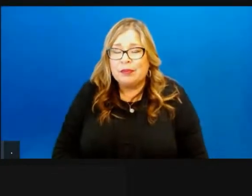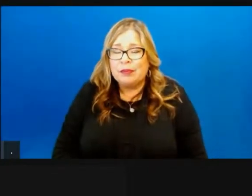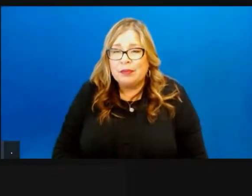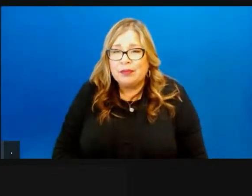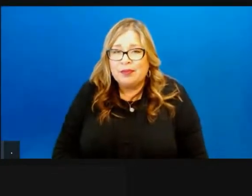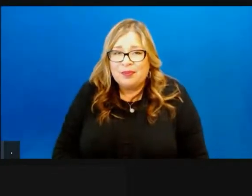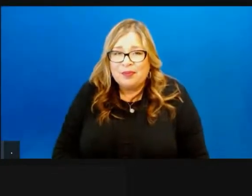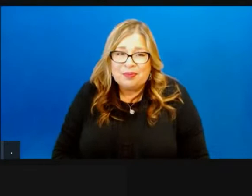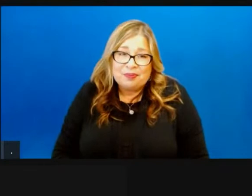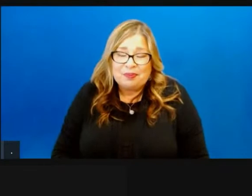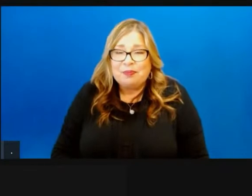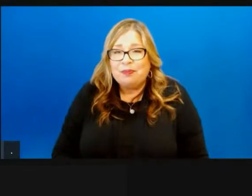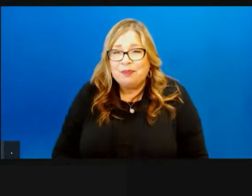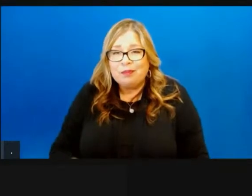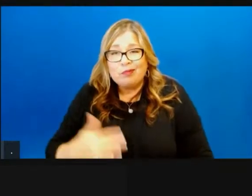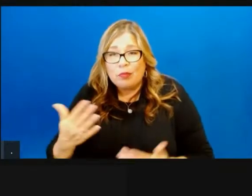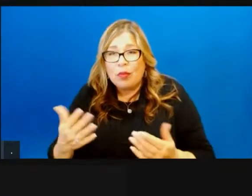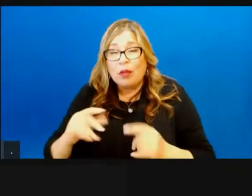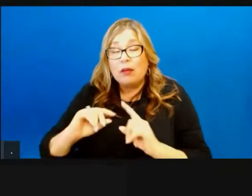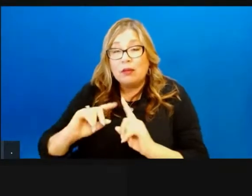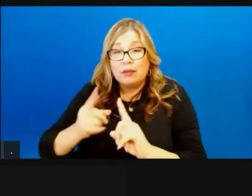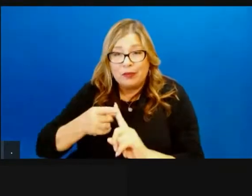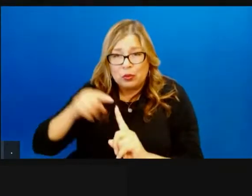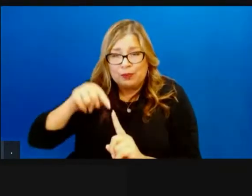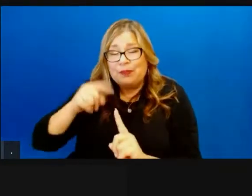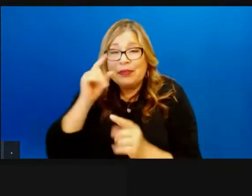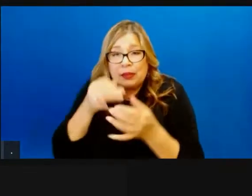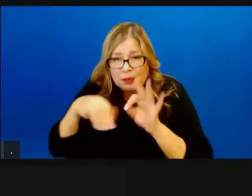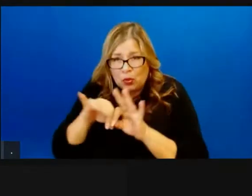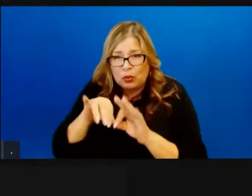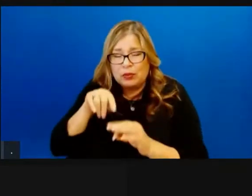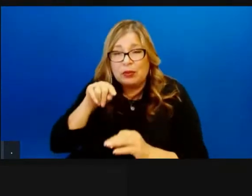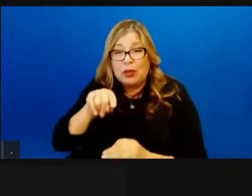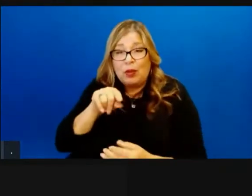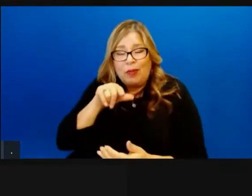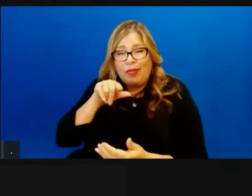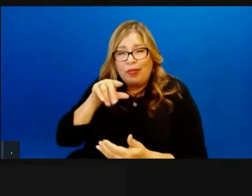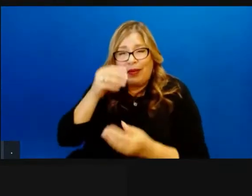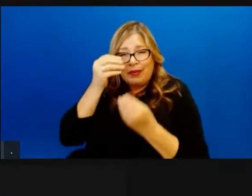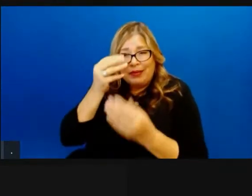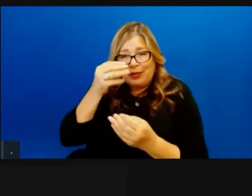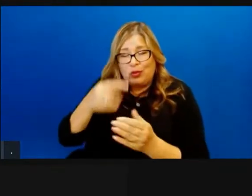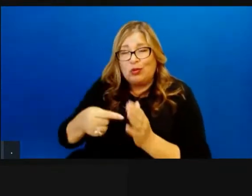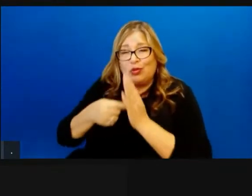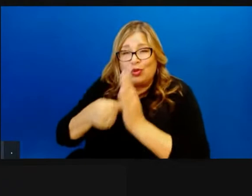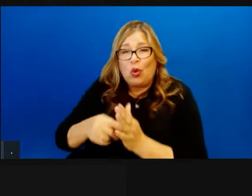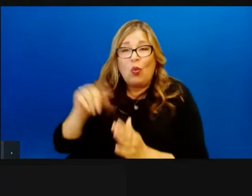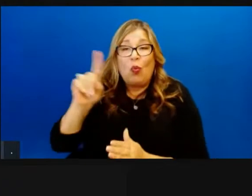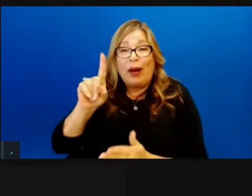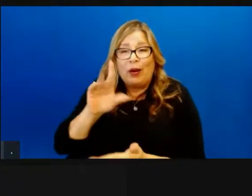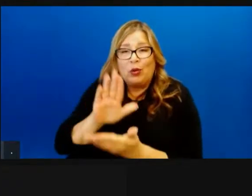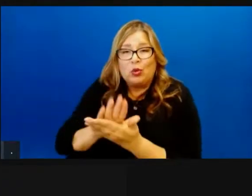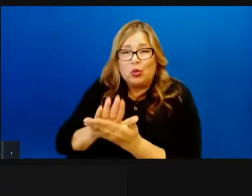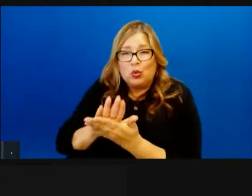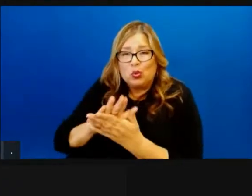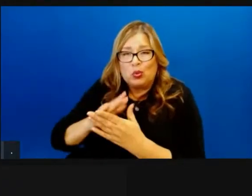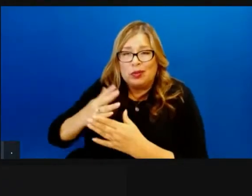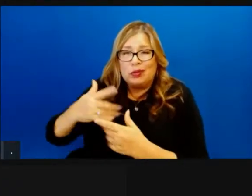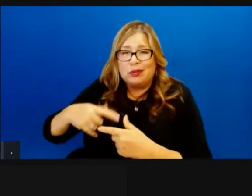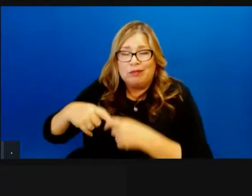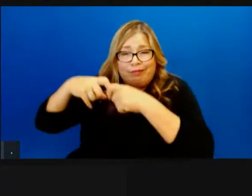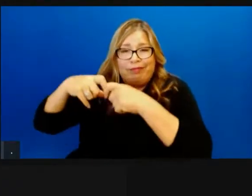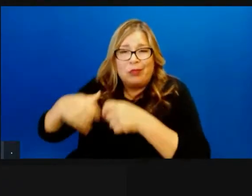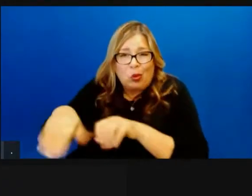it just identifies clearly where school disruption has occurred. It doesn't say that this level of